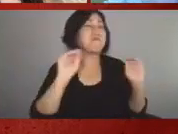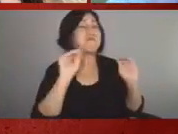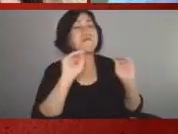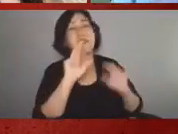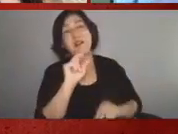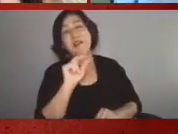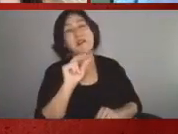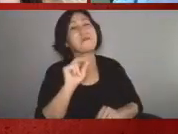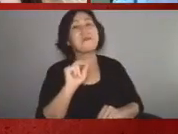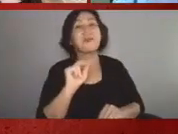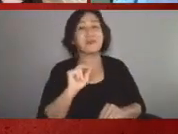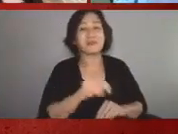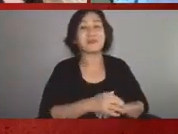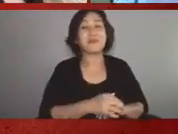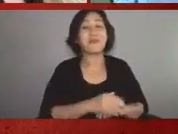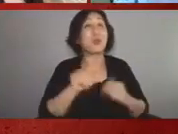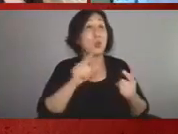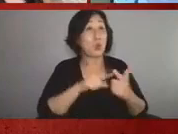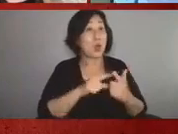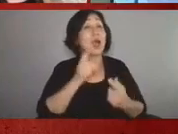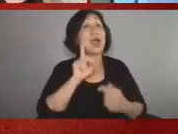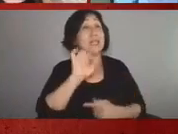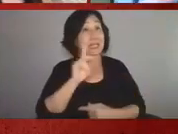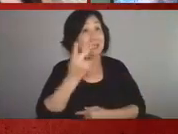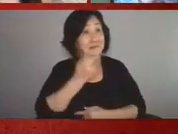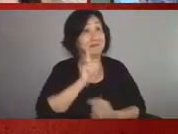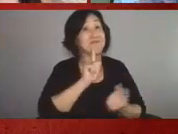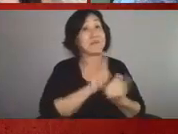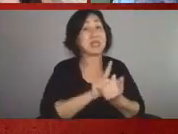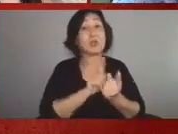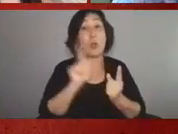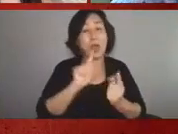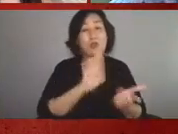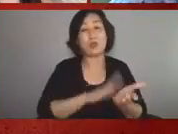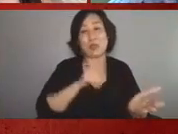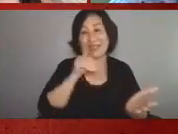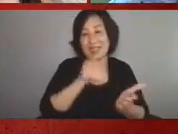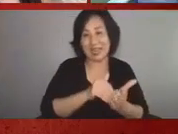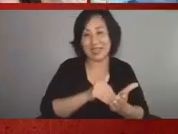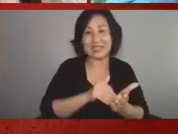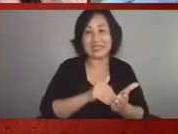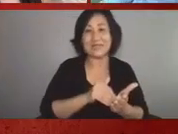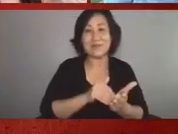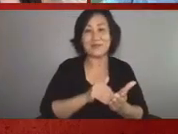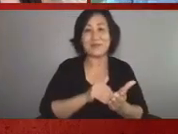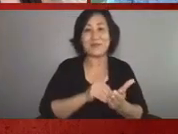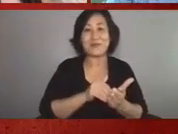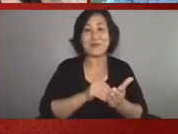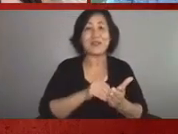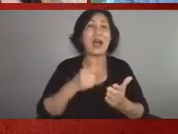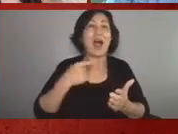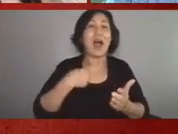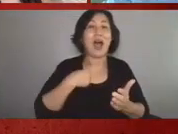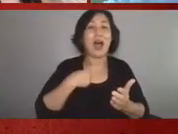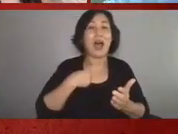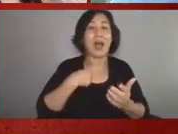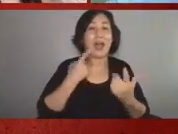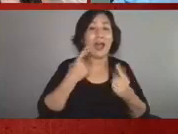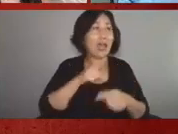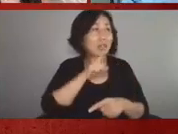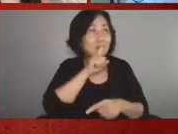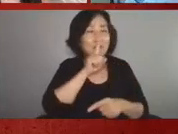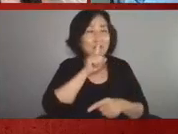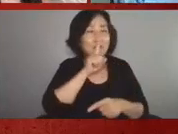like talk with her? I wouldn't do that. Yeah, no. Yeah. In fact, when I did meet her, it was in New Zealand